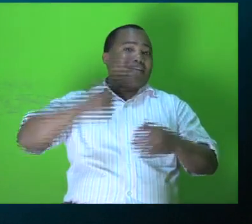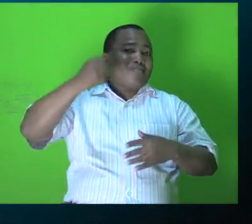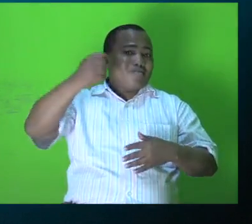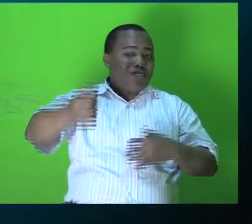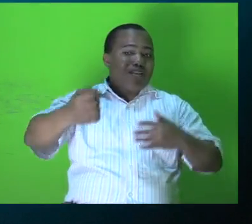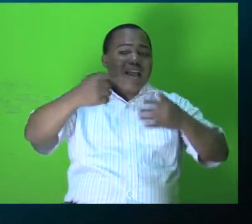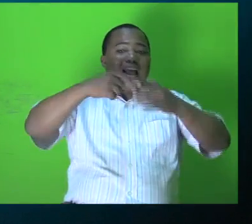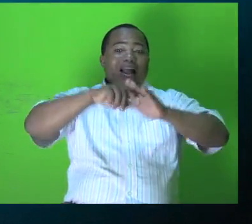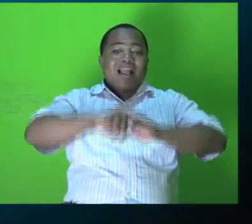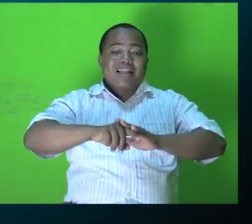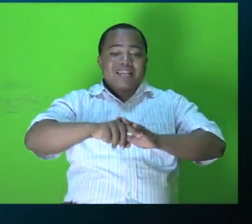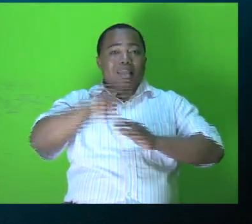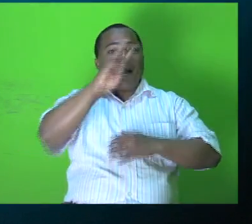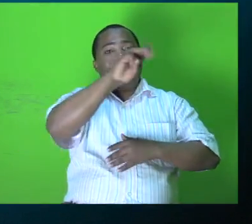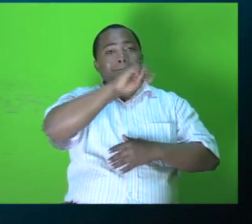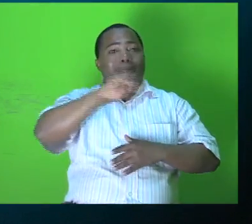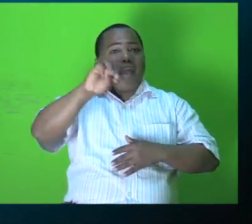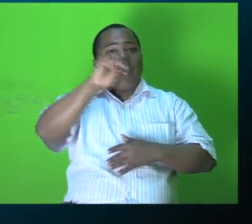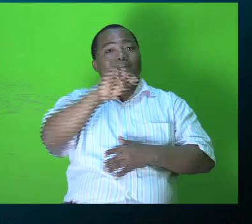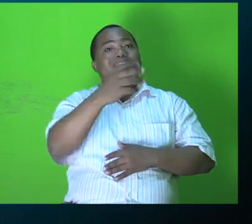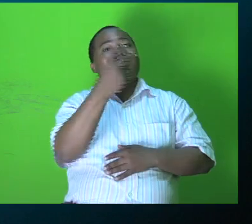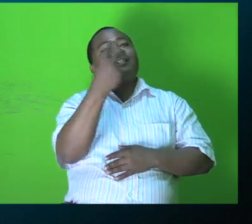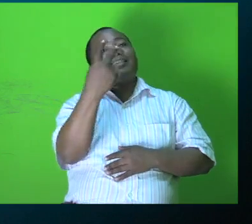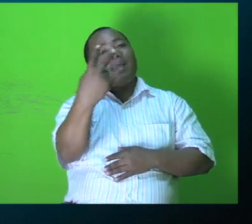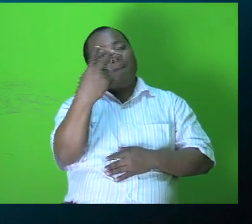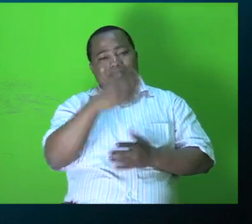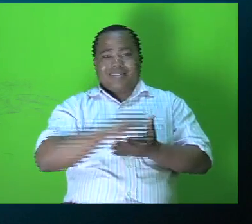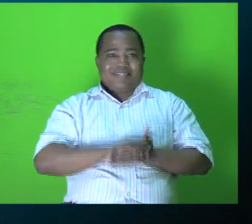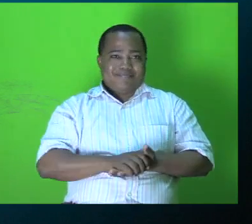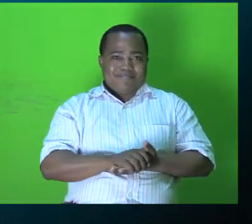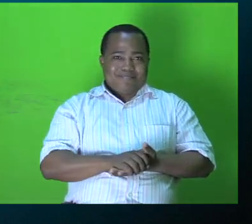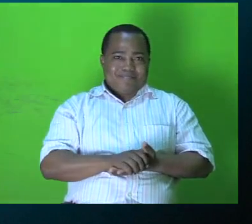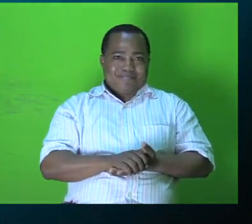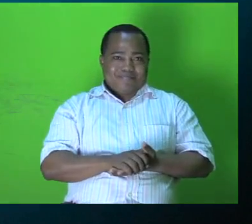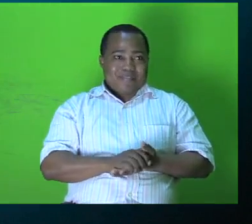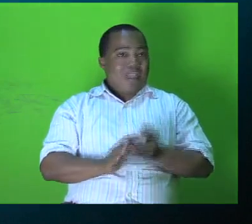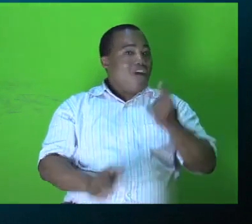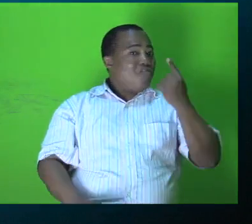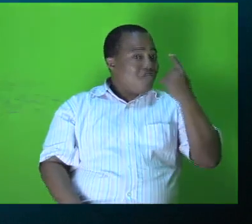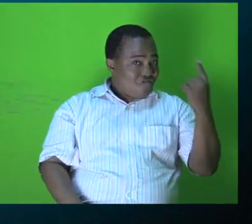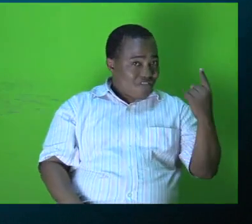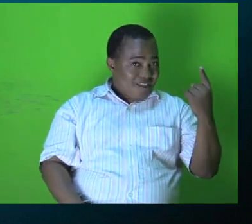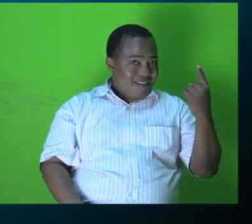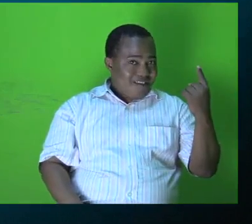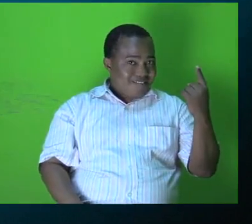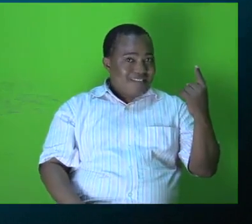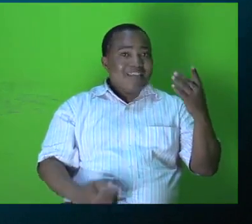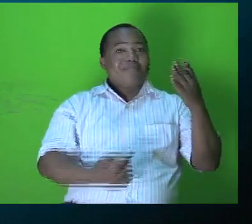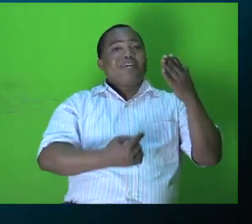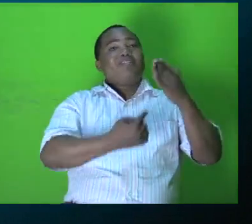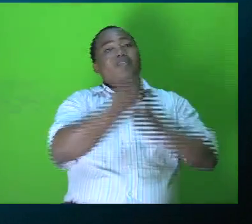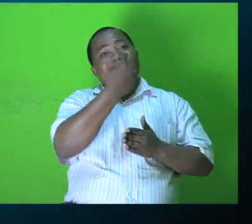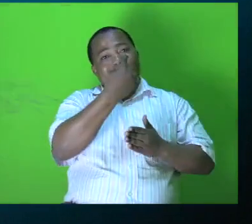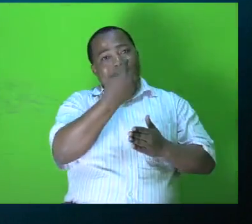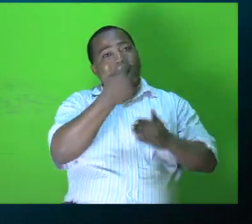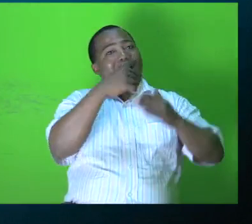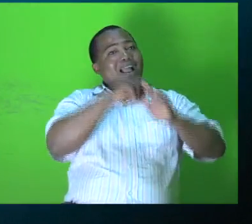the second meiotic division. The first meiotic division leads to the